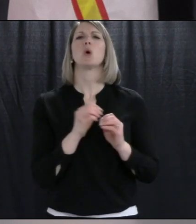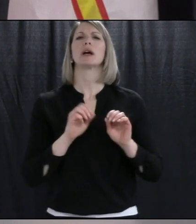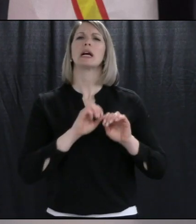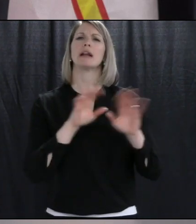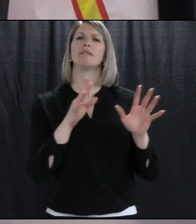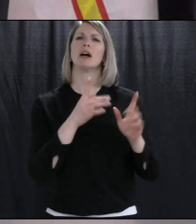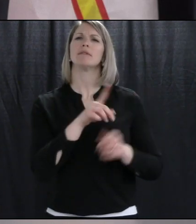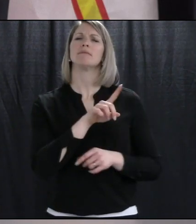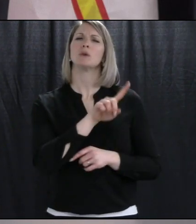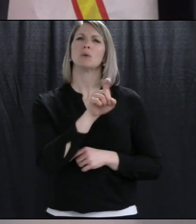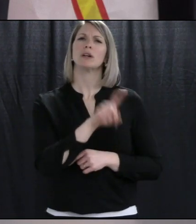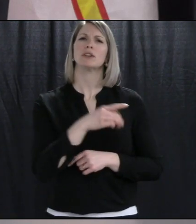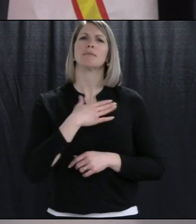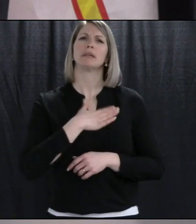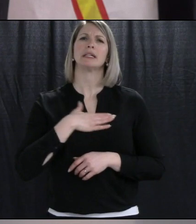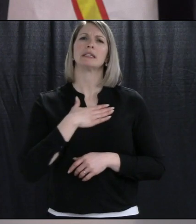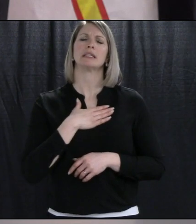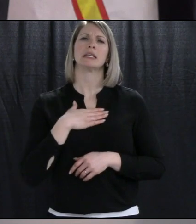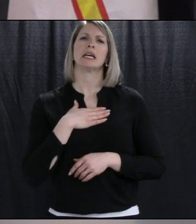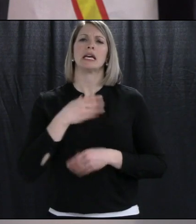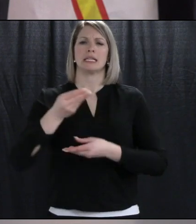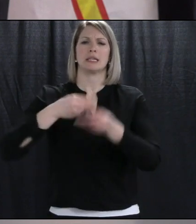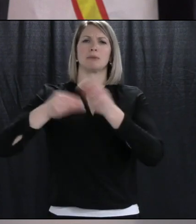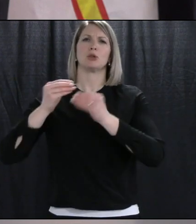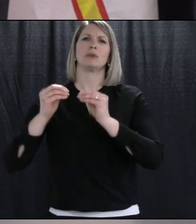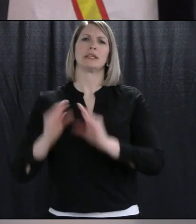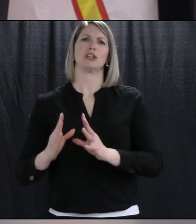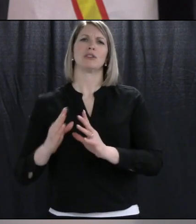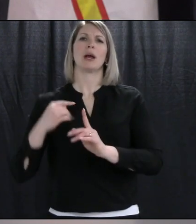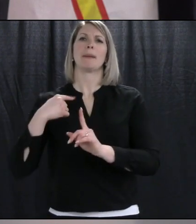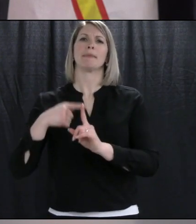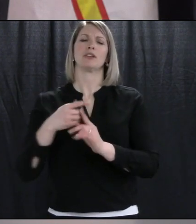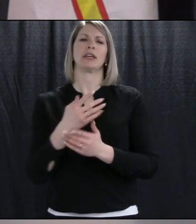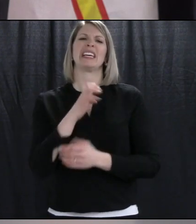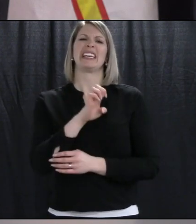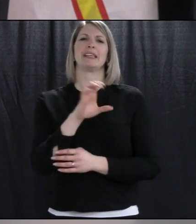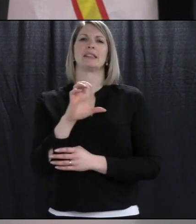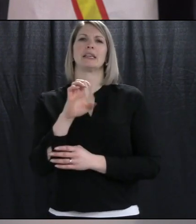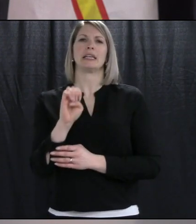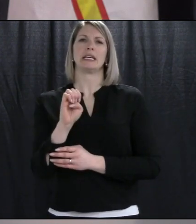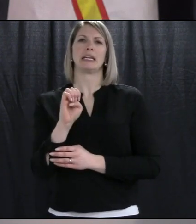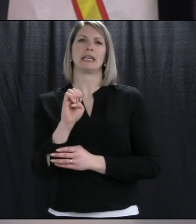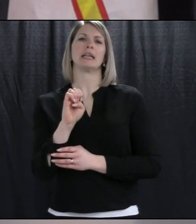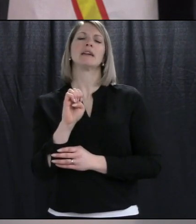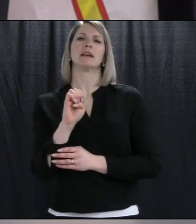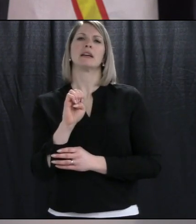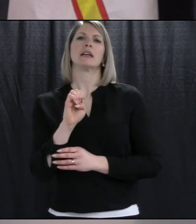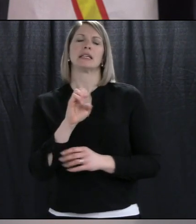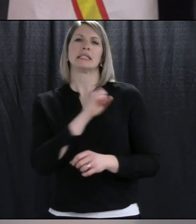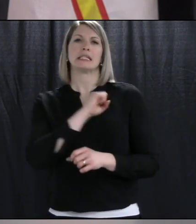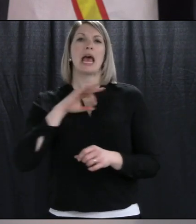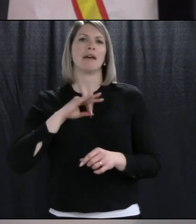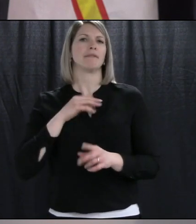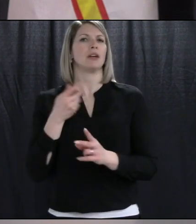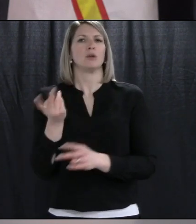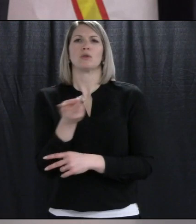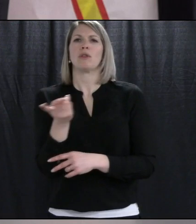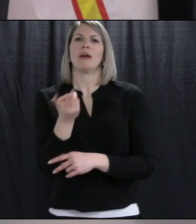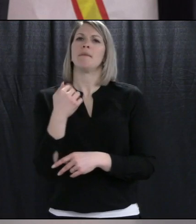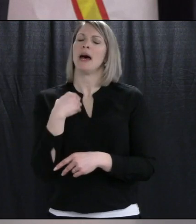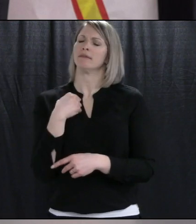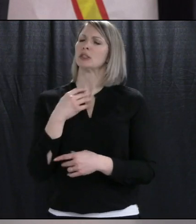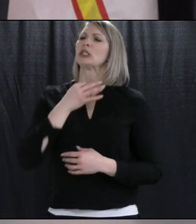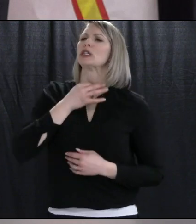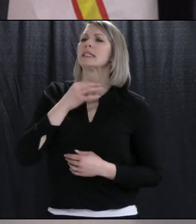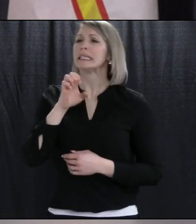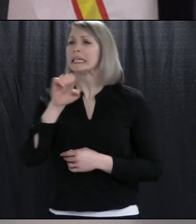for, I know substitute teachers and early childhood educators are still have questions about EI, if they